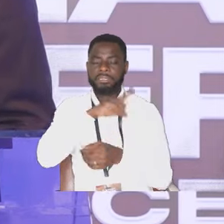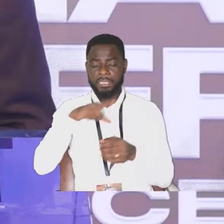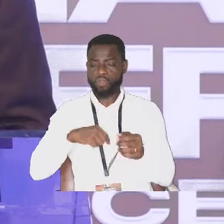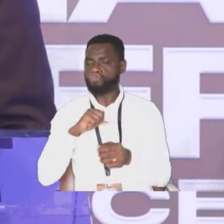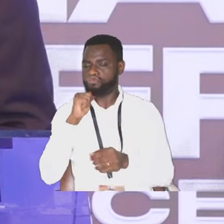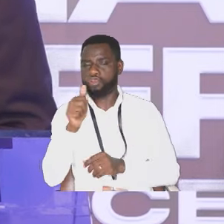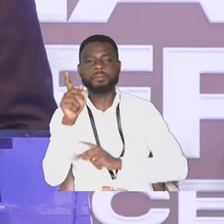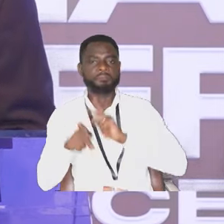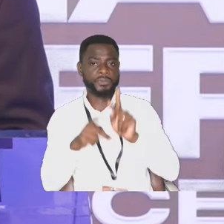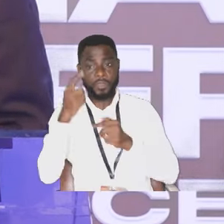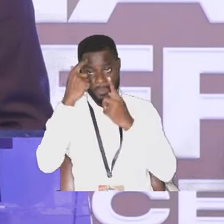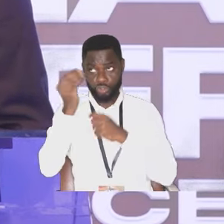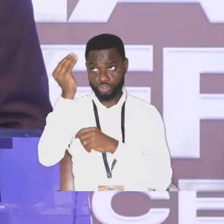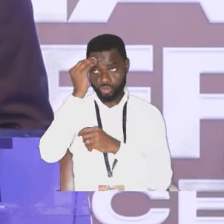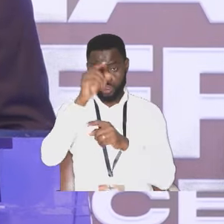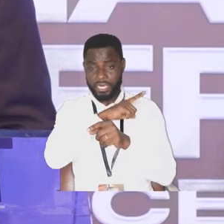the Lord will reward